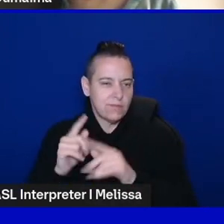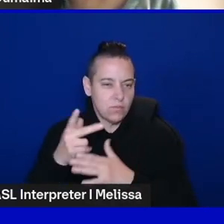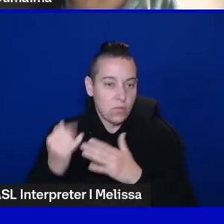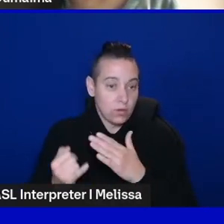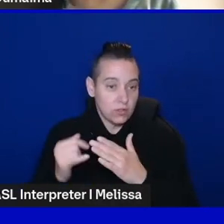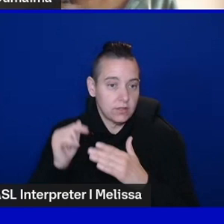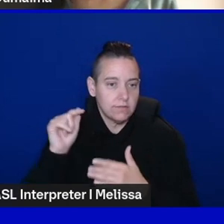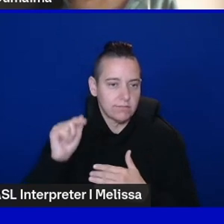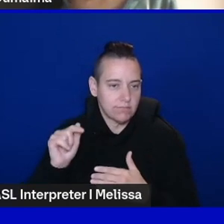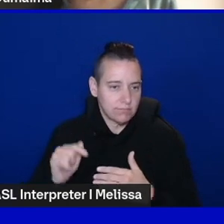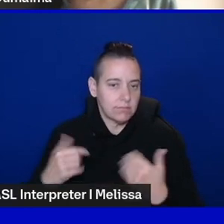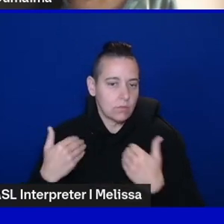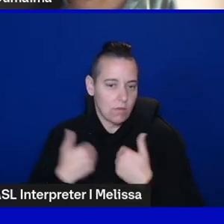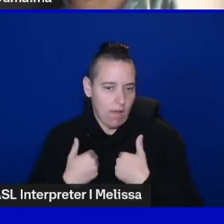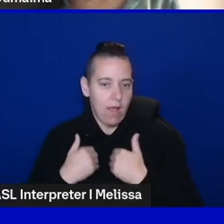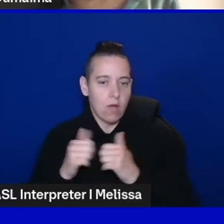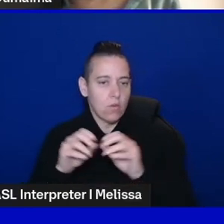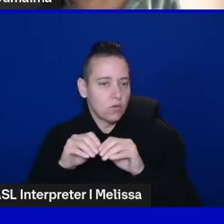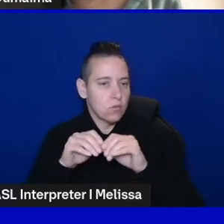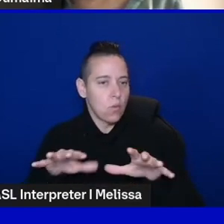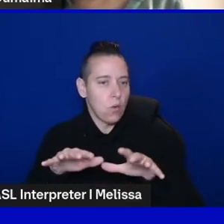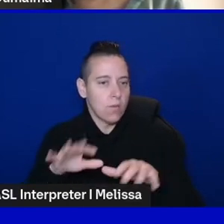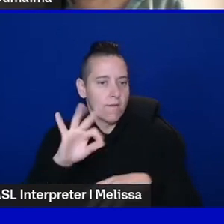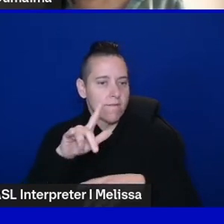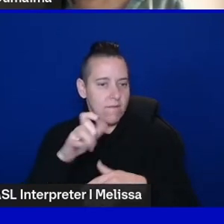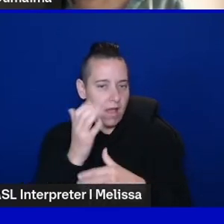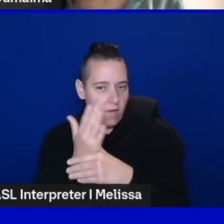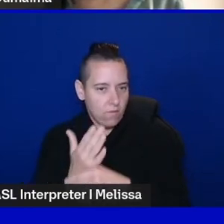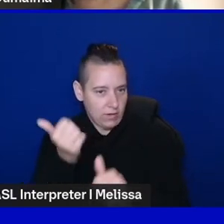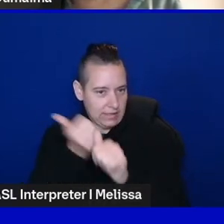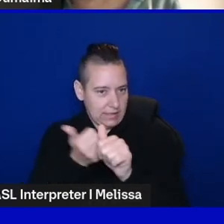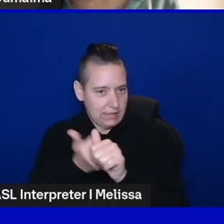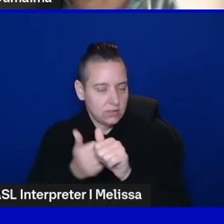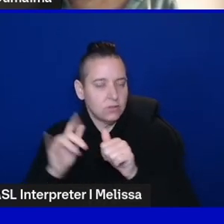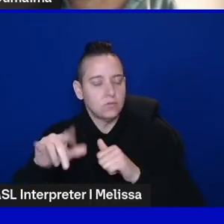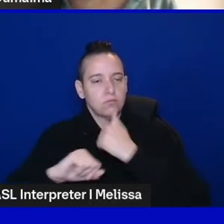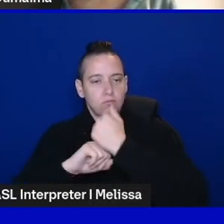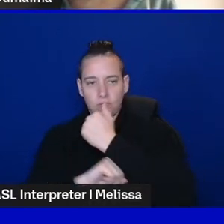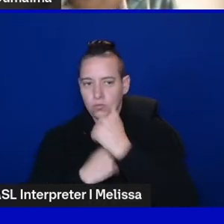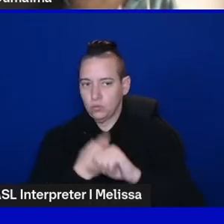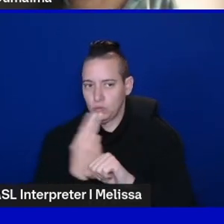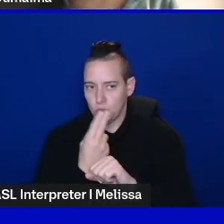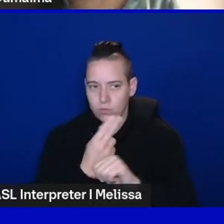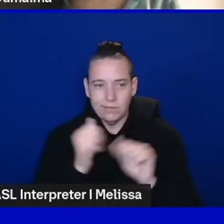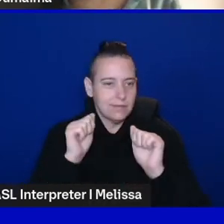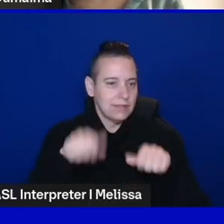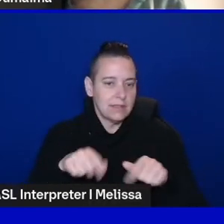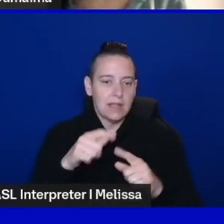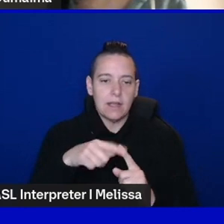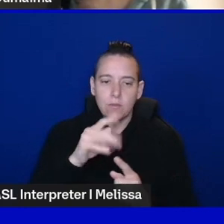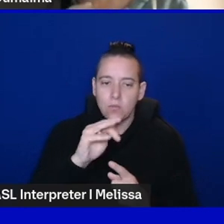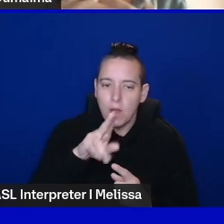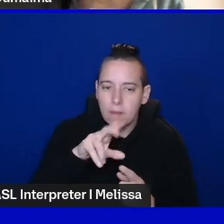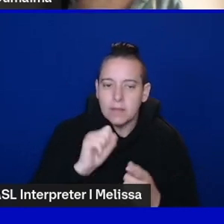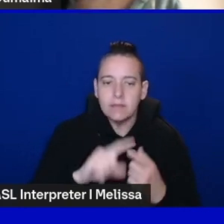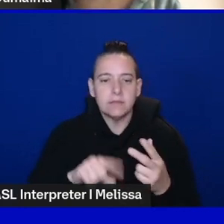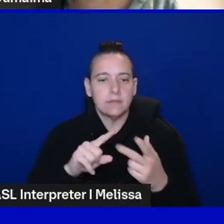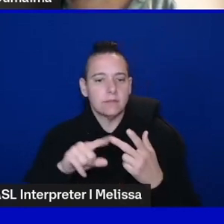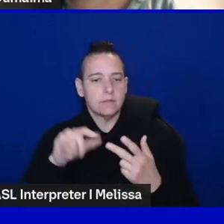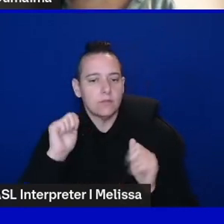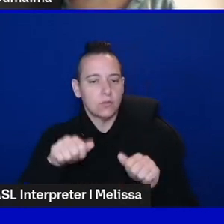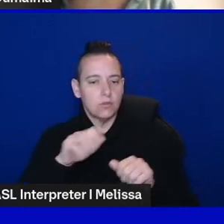have with all deployment files for each type of infrastructure we're using. So it could be on-premise, it could be using a cloud